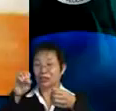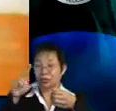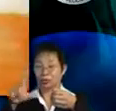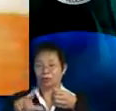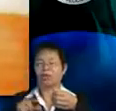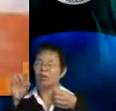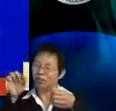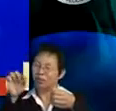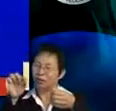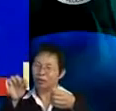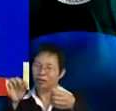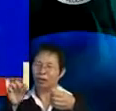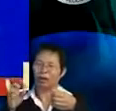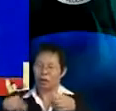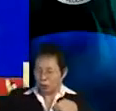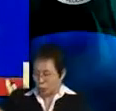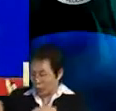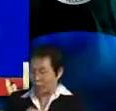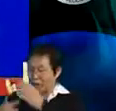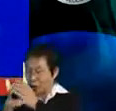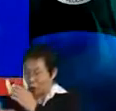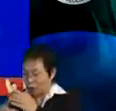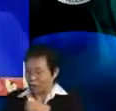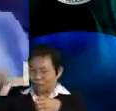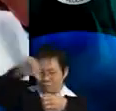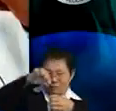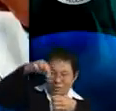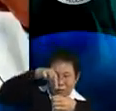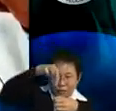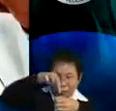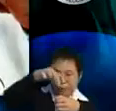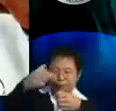Add a few drops of cooking oil into the test tube.